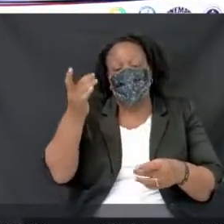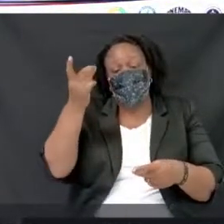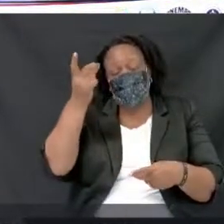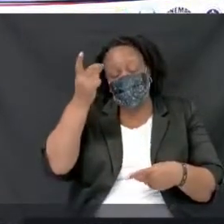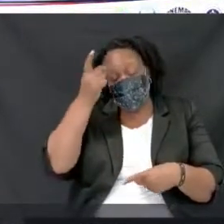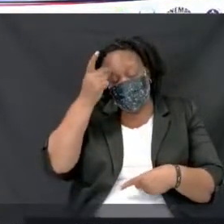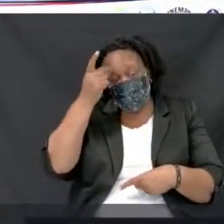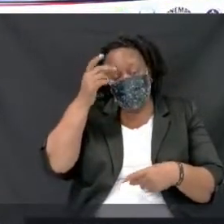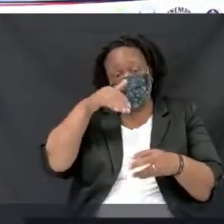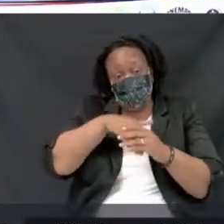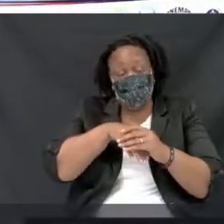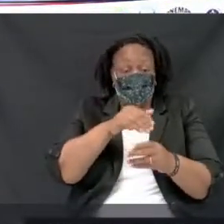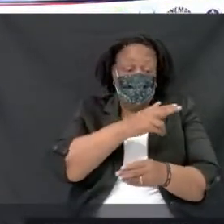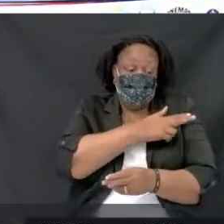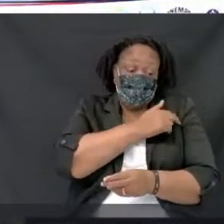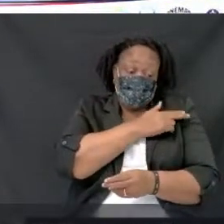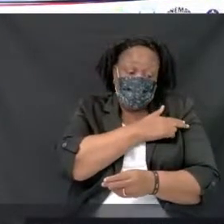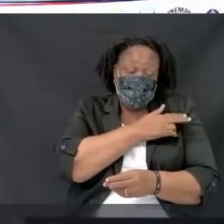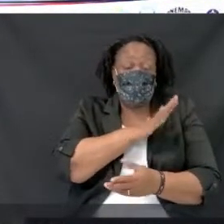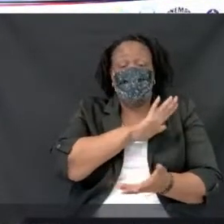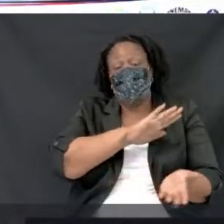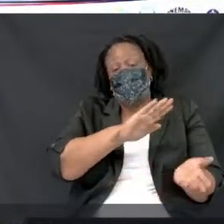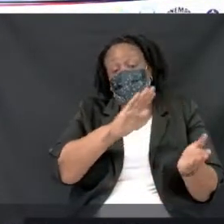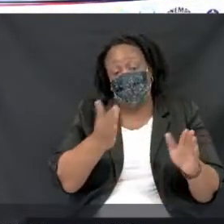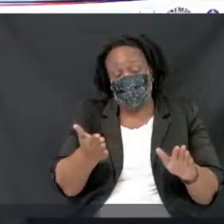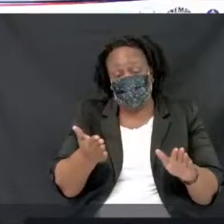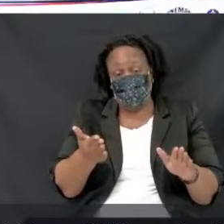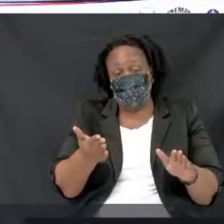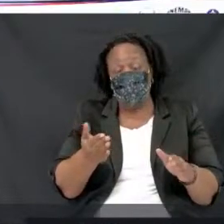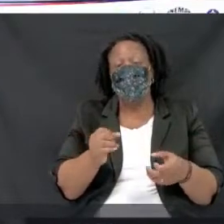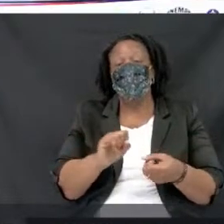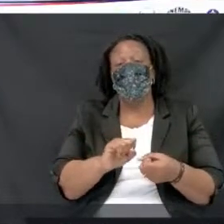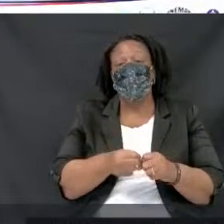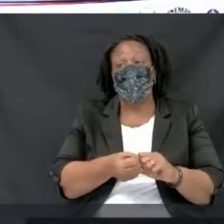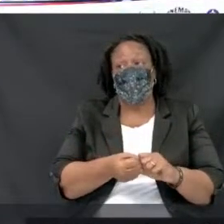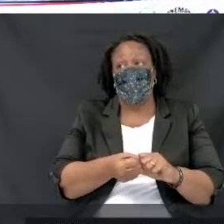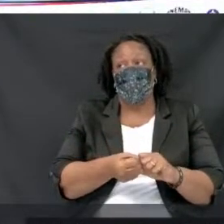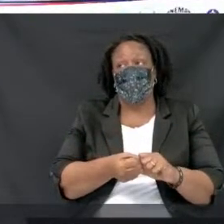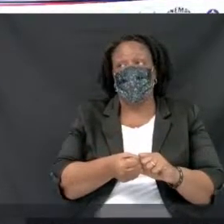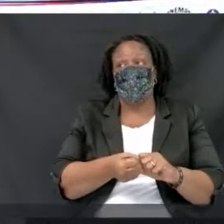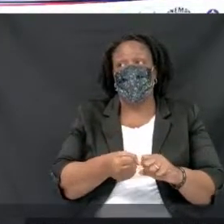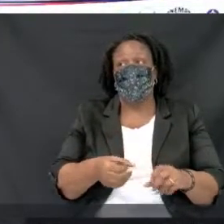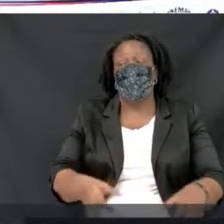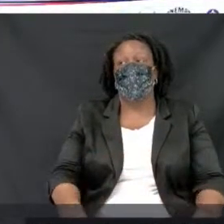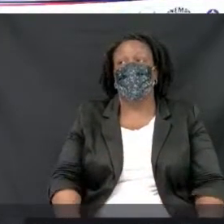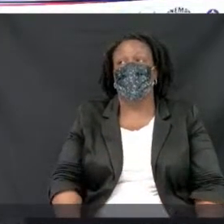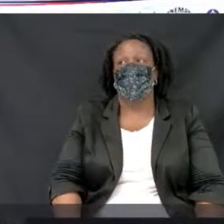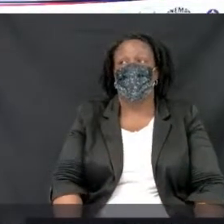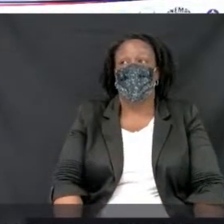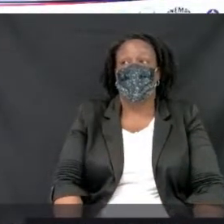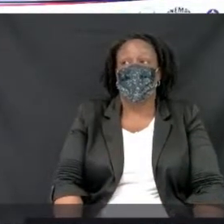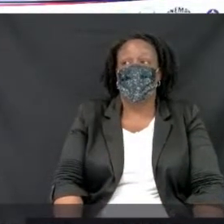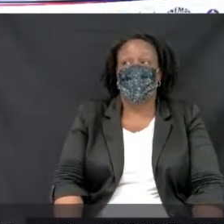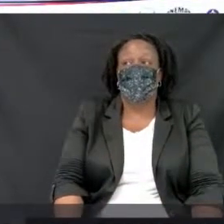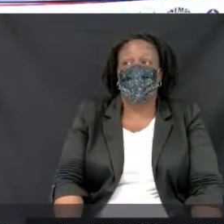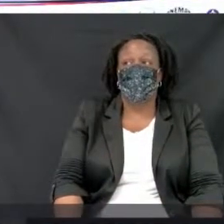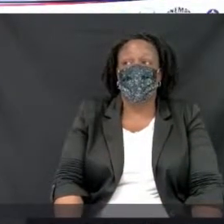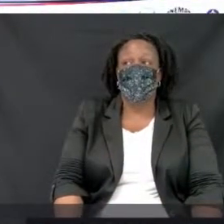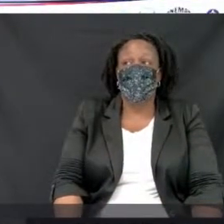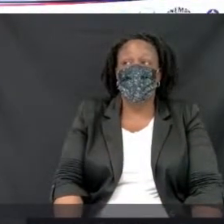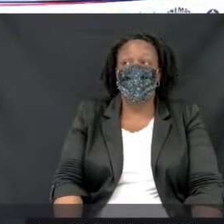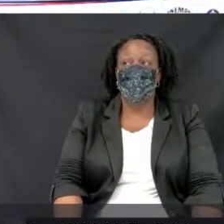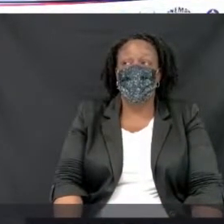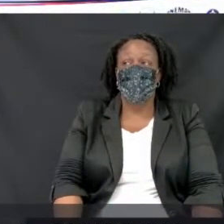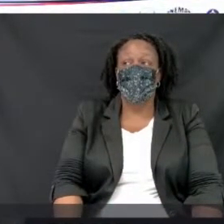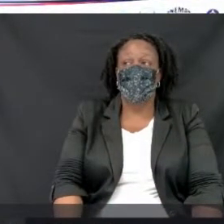someone became infected by an incoming passenger, they might be asymptomatic and might not need to